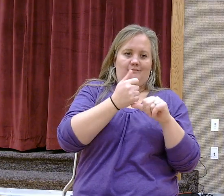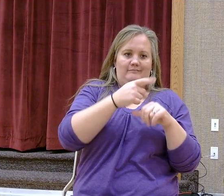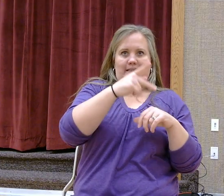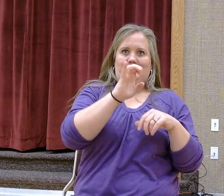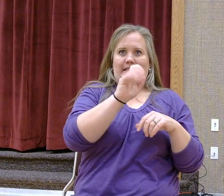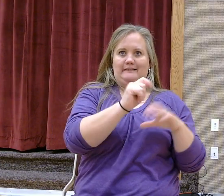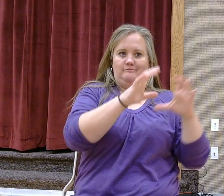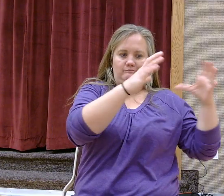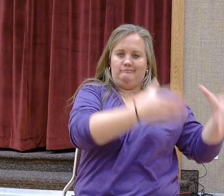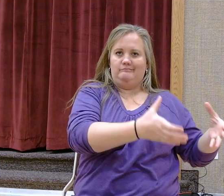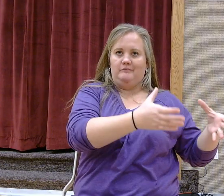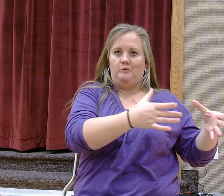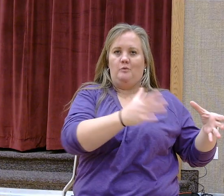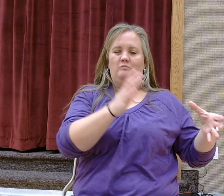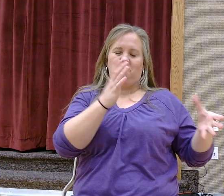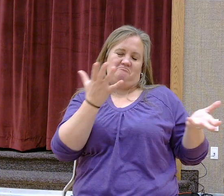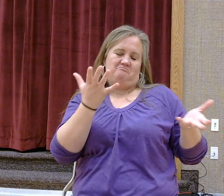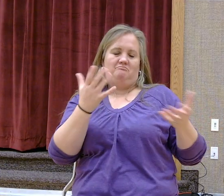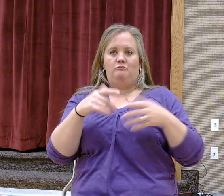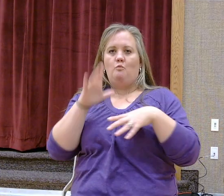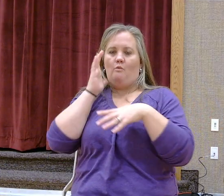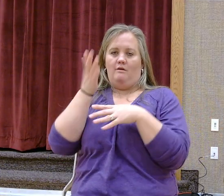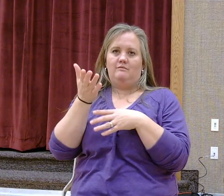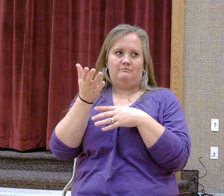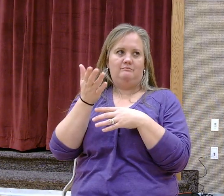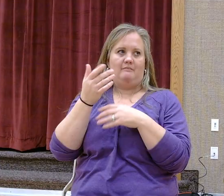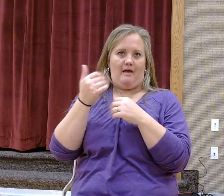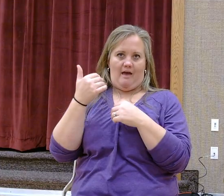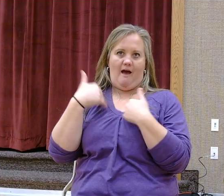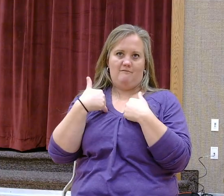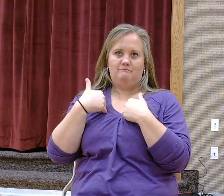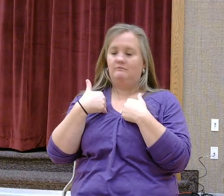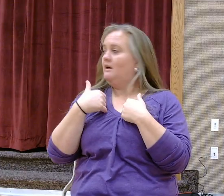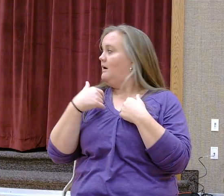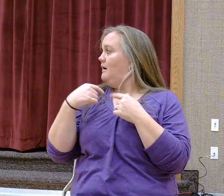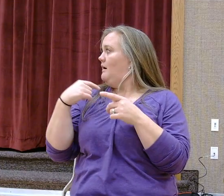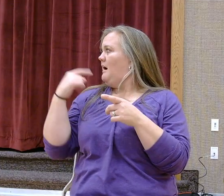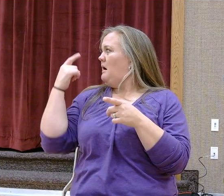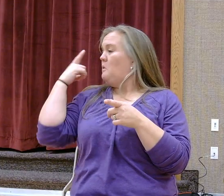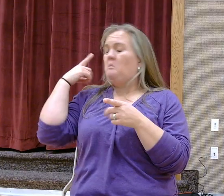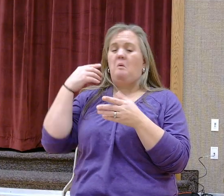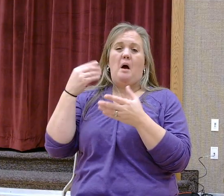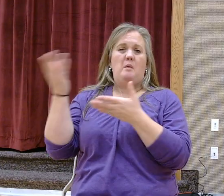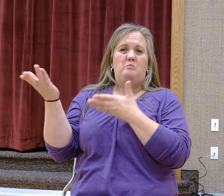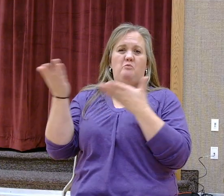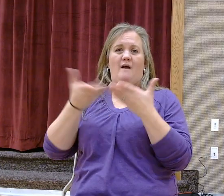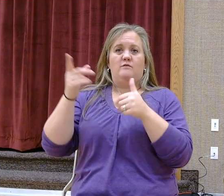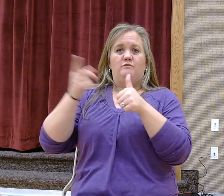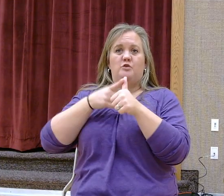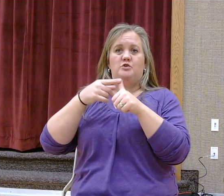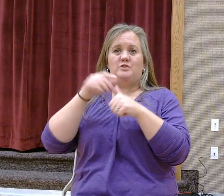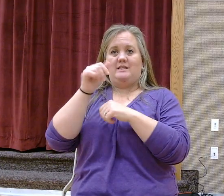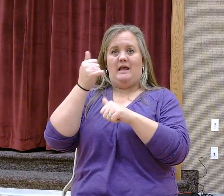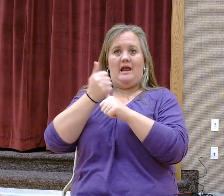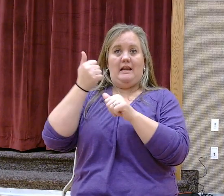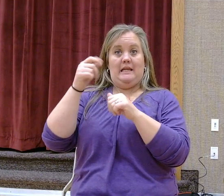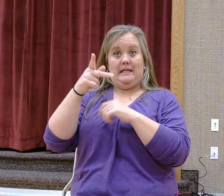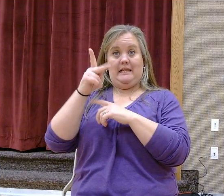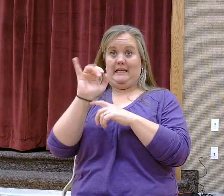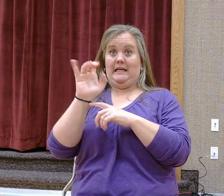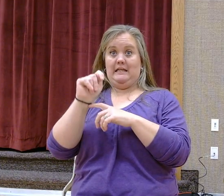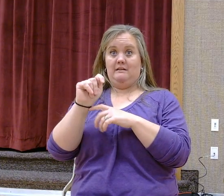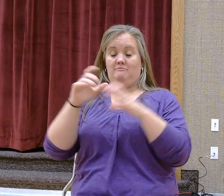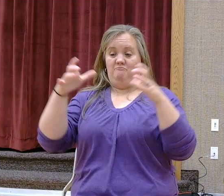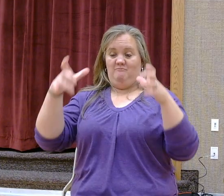This is something that we'll dive into a little bit more. I brought this first aid kit. I think we got this at like Sam's Club or Costco, but it's got all